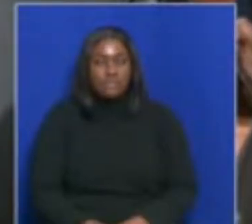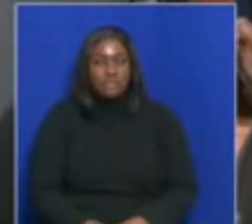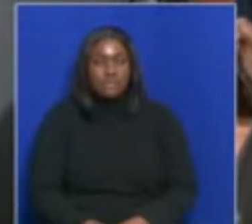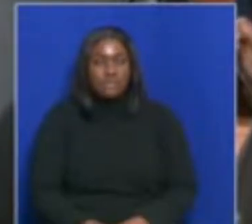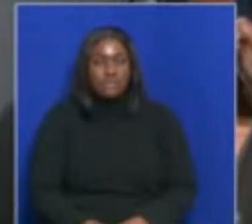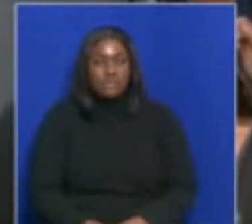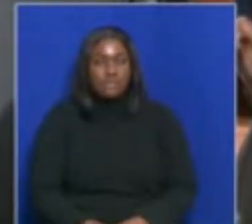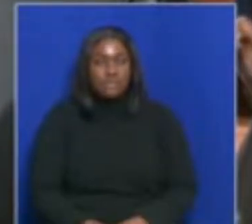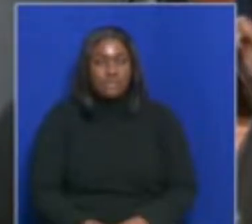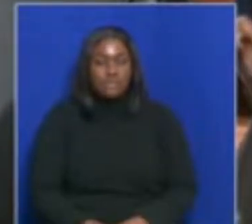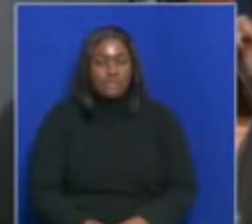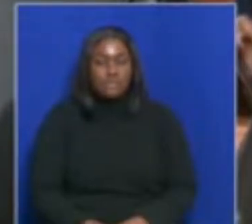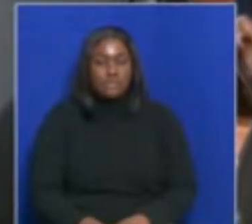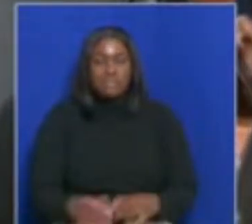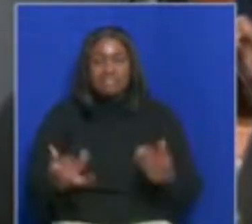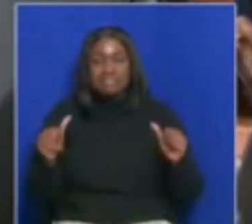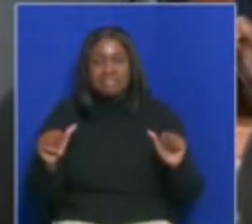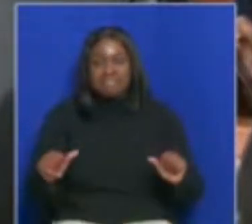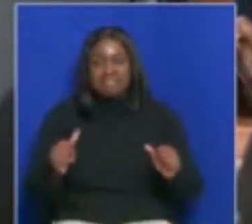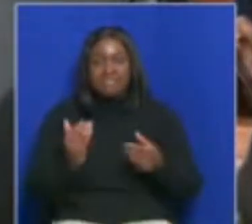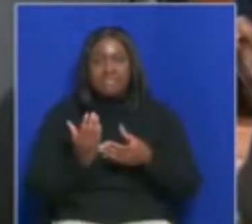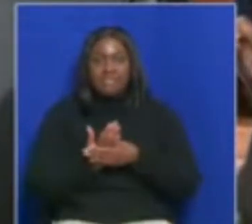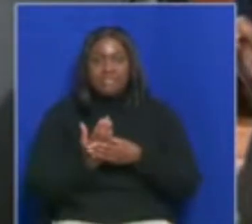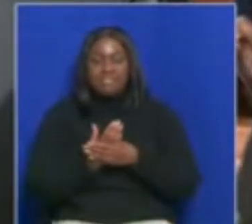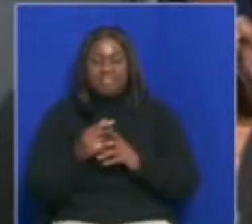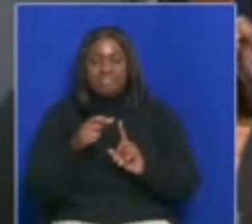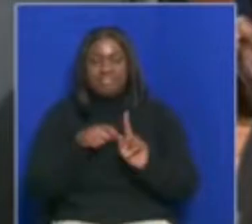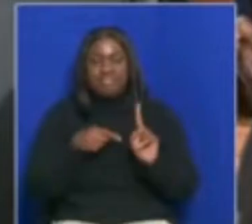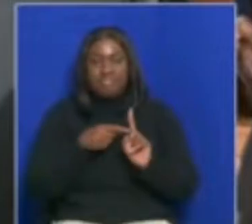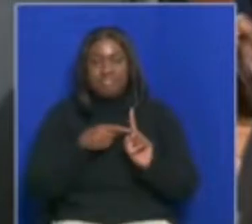the death of Mr. Loftus, Mr. Bevan Loftus, and